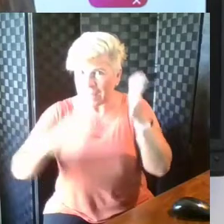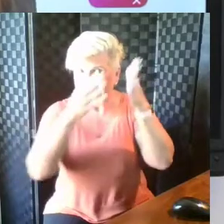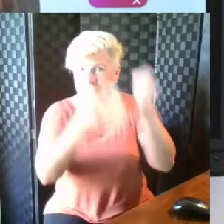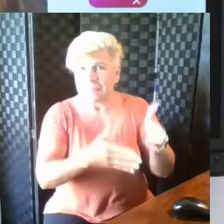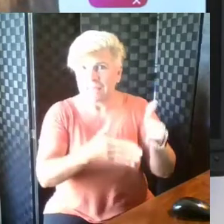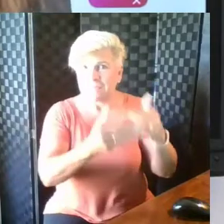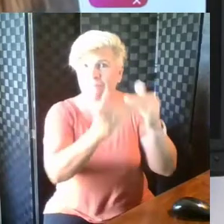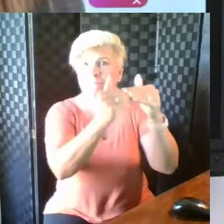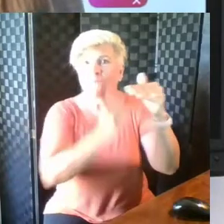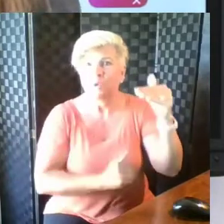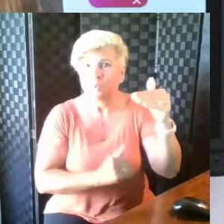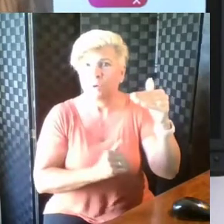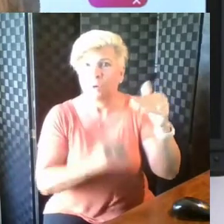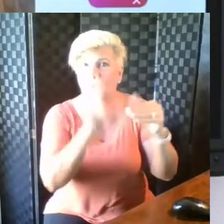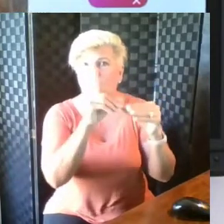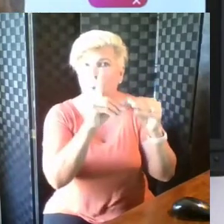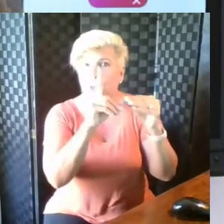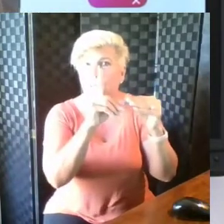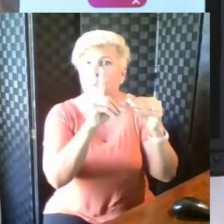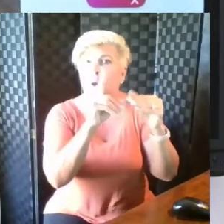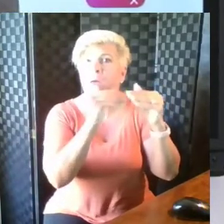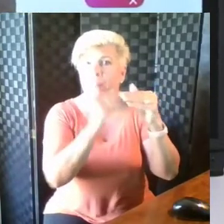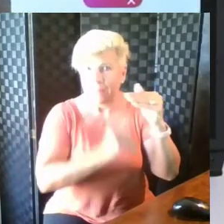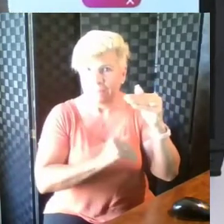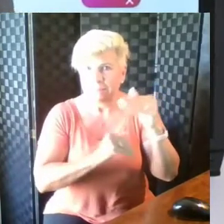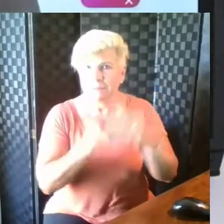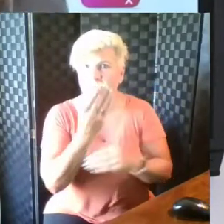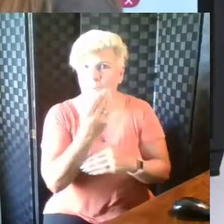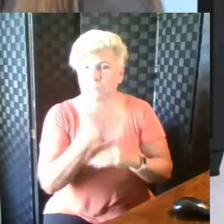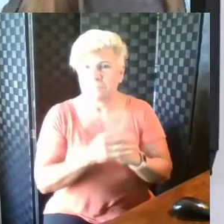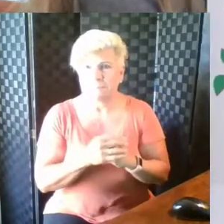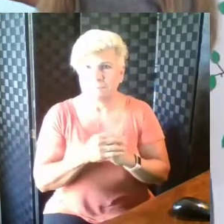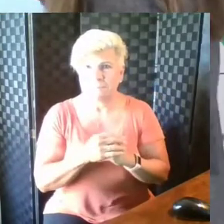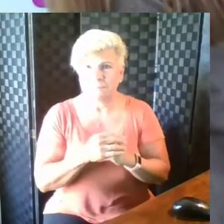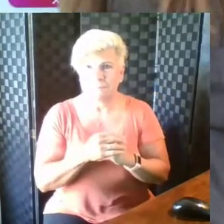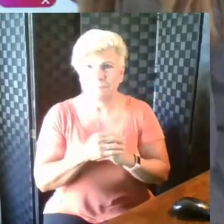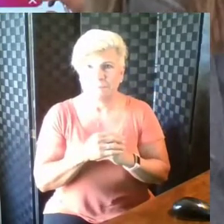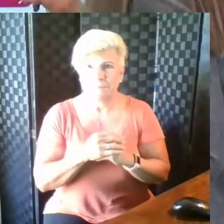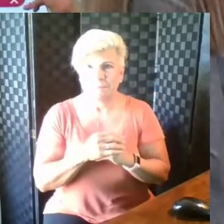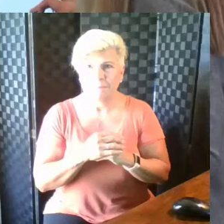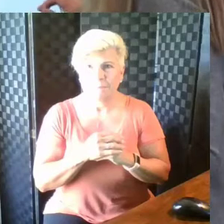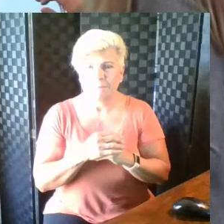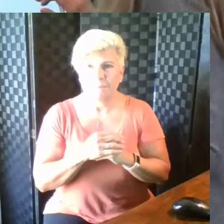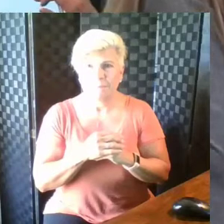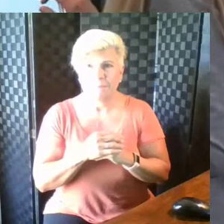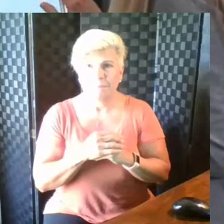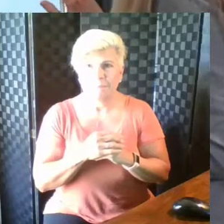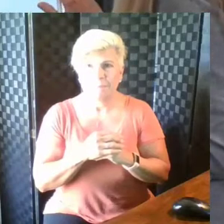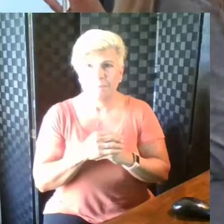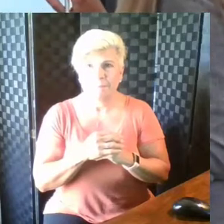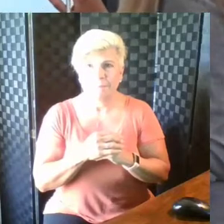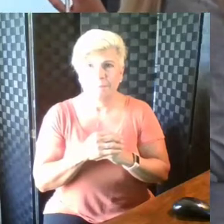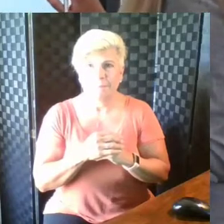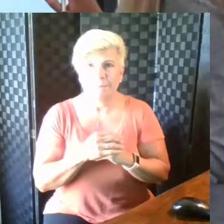makes my group of fewer or less 14. Okay? And let's take a